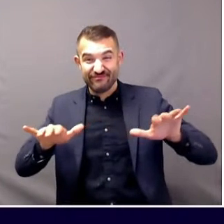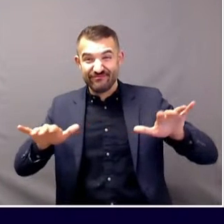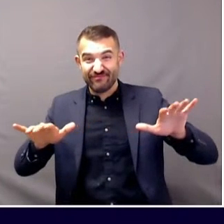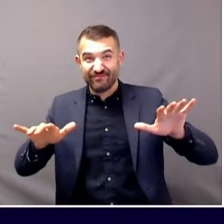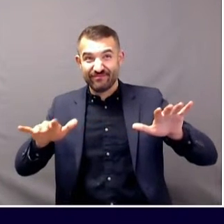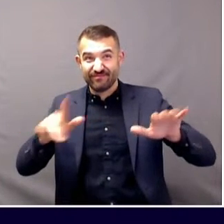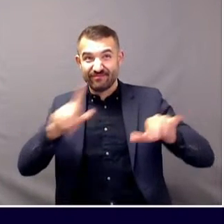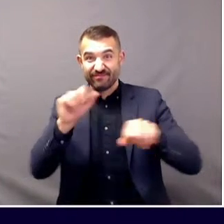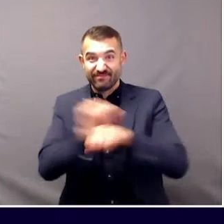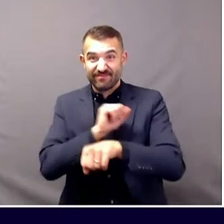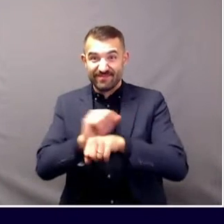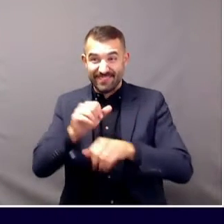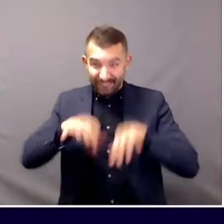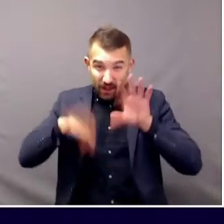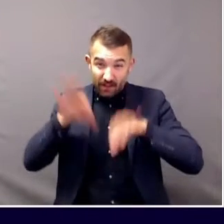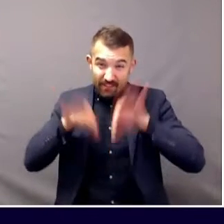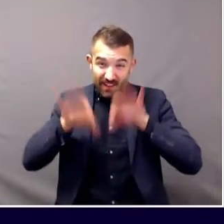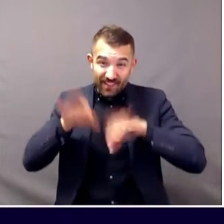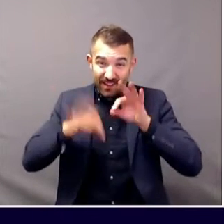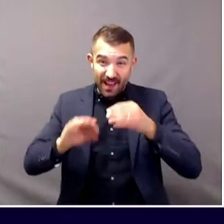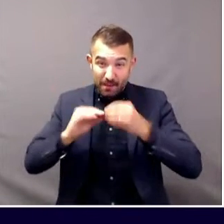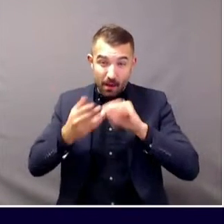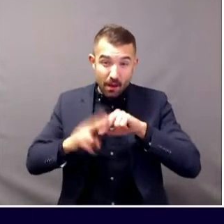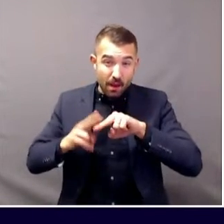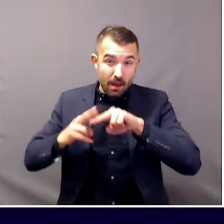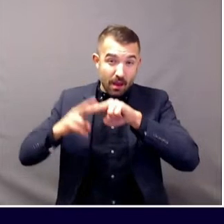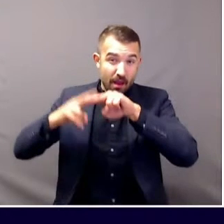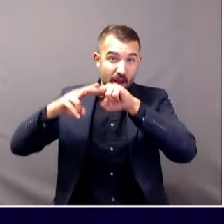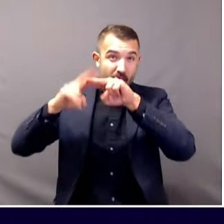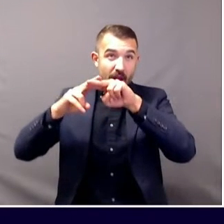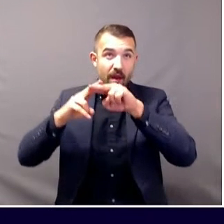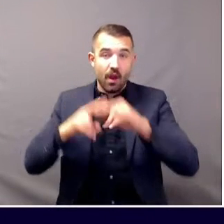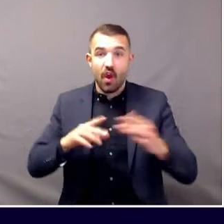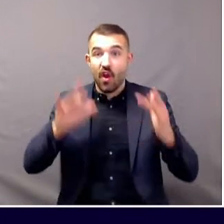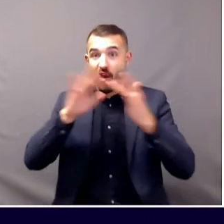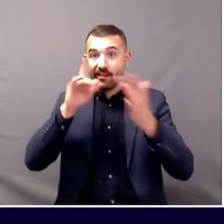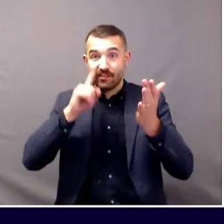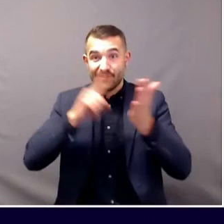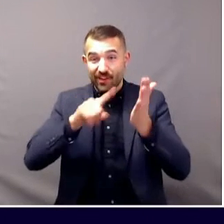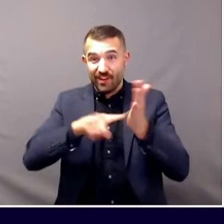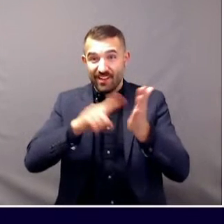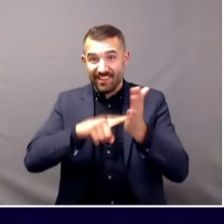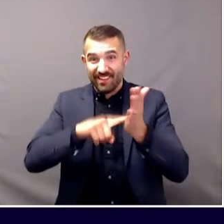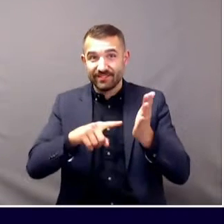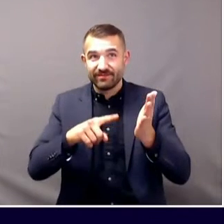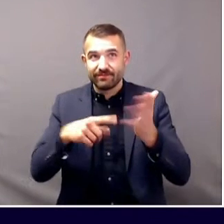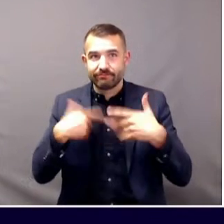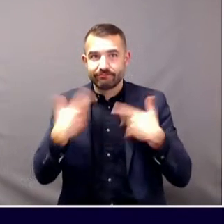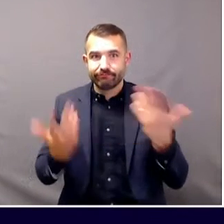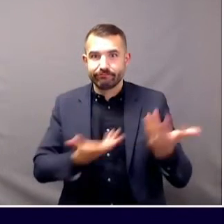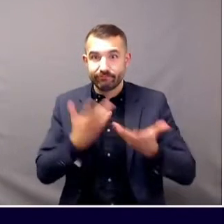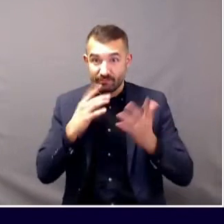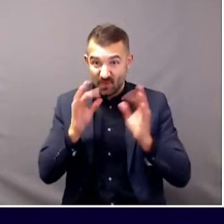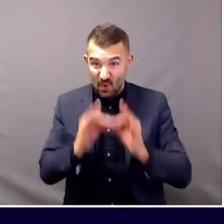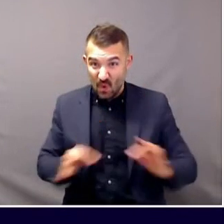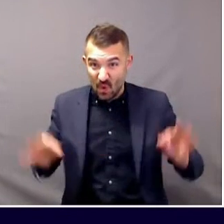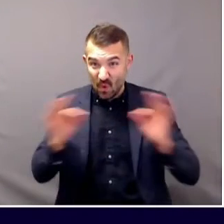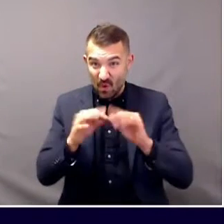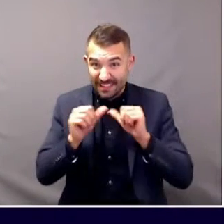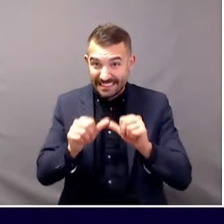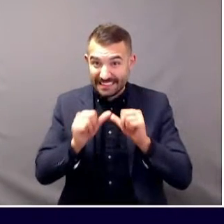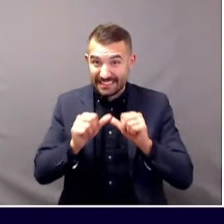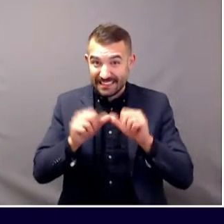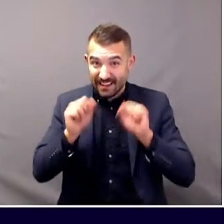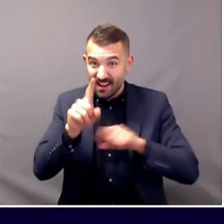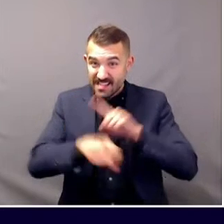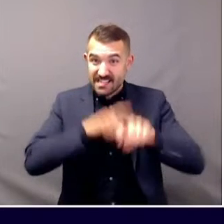everywhere in the community, that contact tracing loses its force? That's question number one. And then if